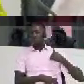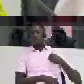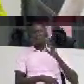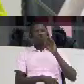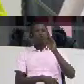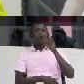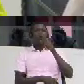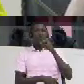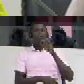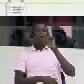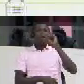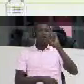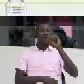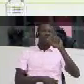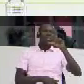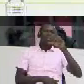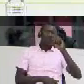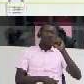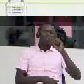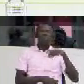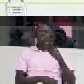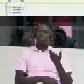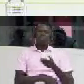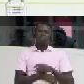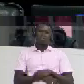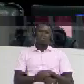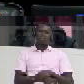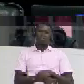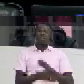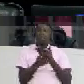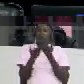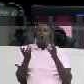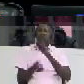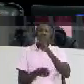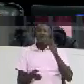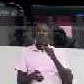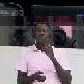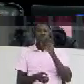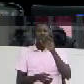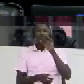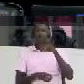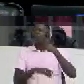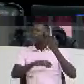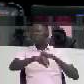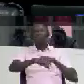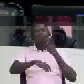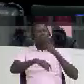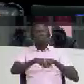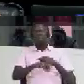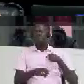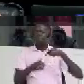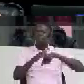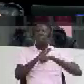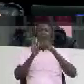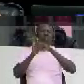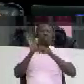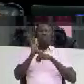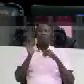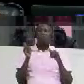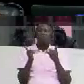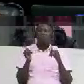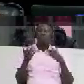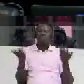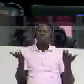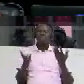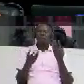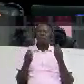him Solo, Solo, Solo. And why was his name being called all the time in programs? Su programme amee lan moo tax